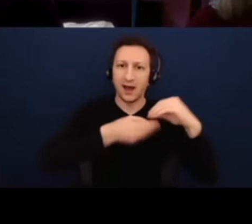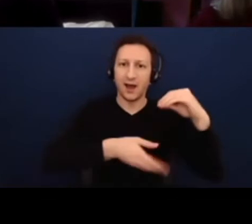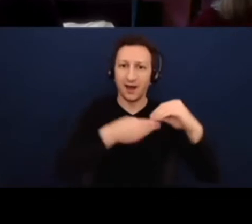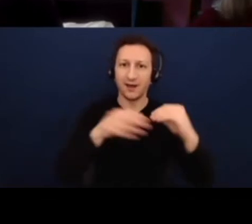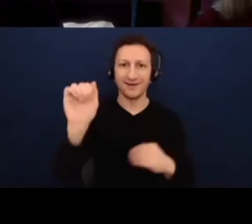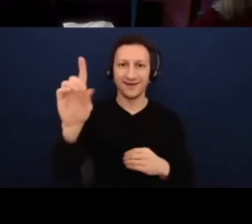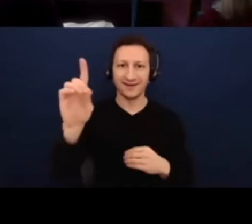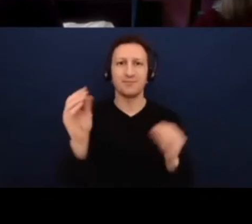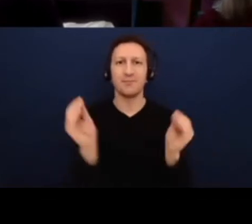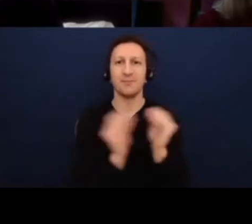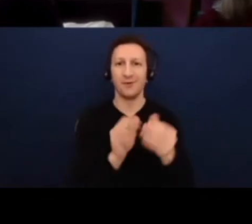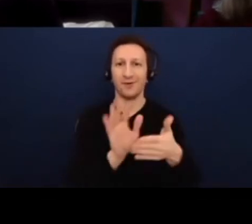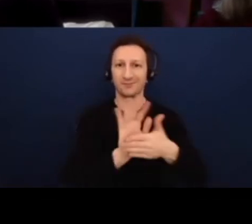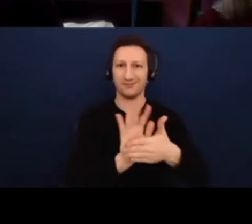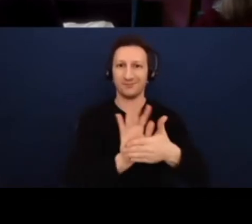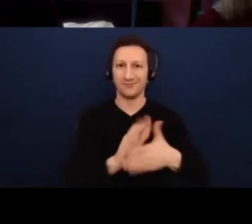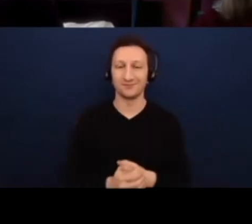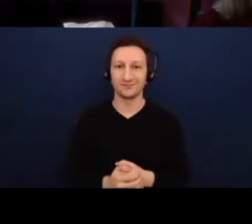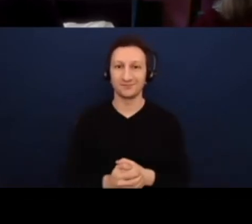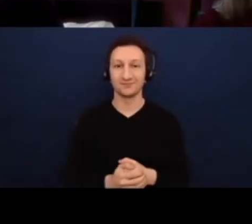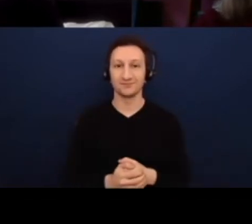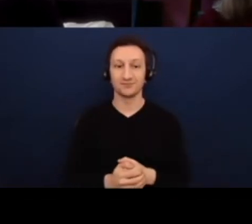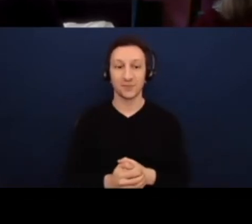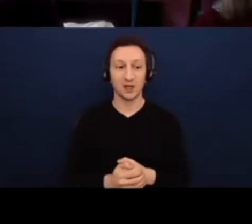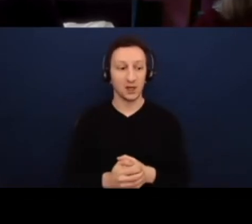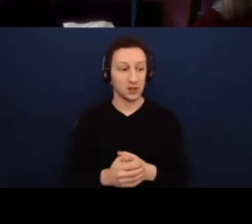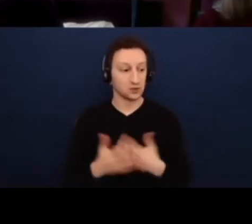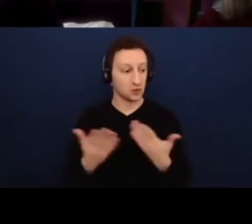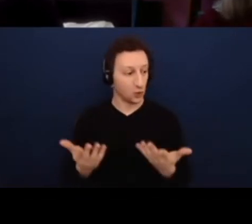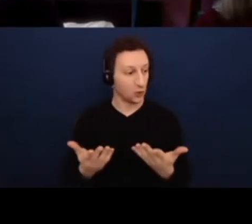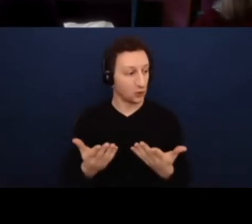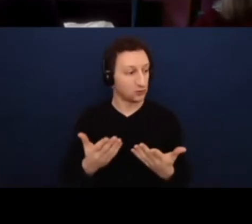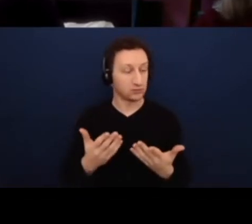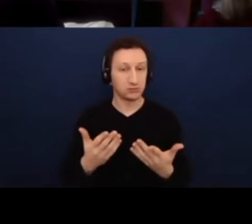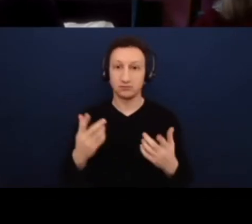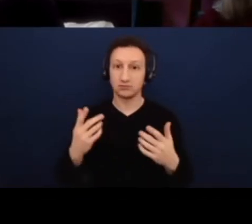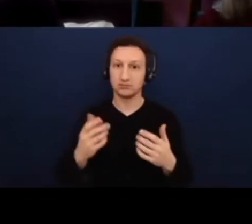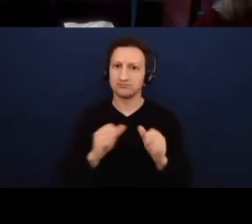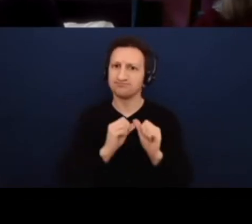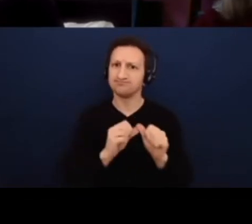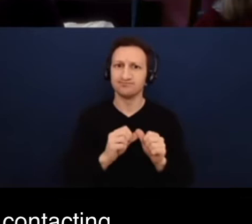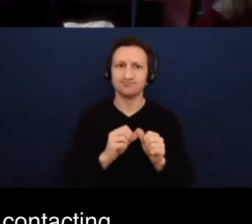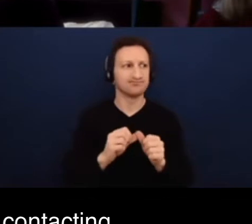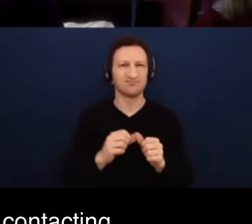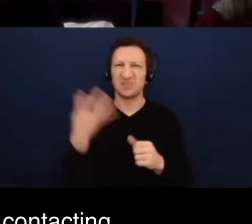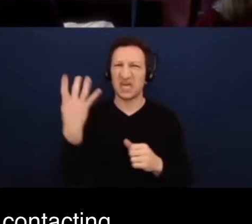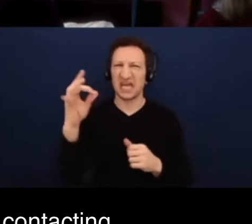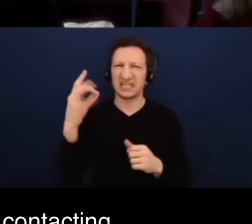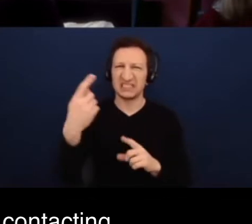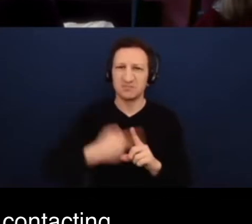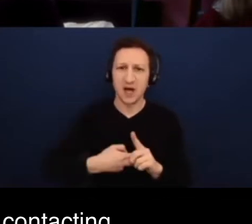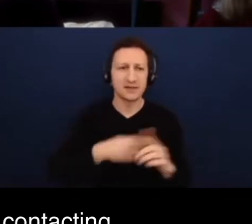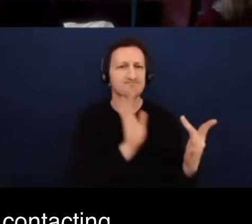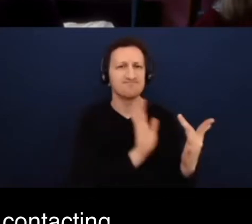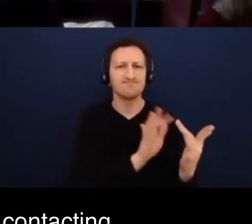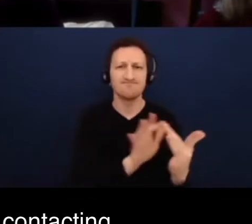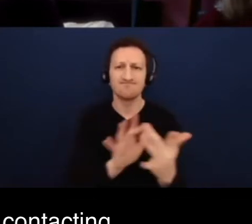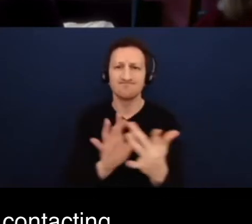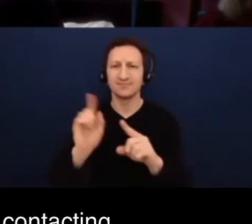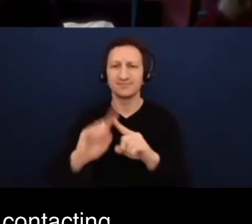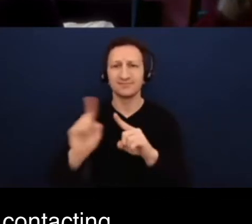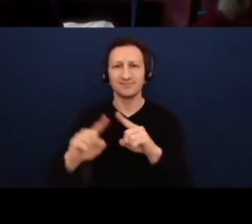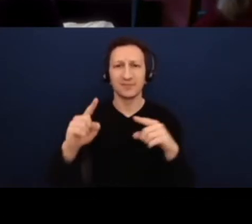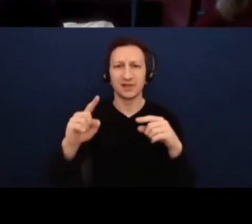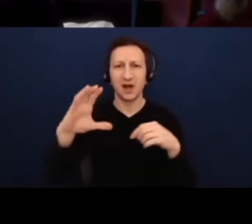entire journey here. So I'd say for about a year and a half, we experimented with different vendors. It was about contacting different